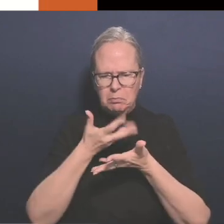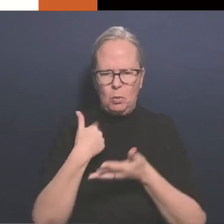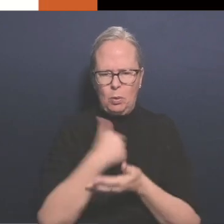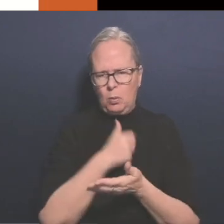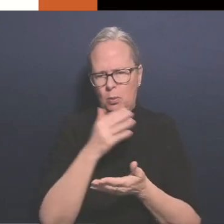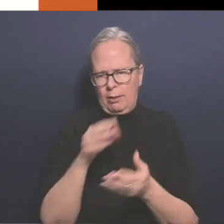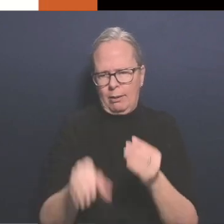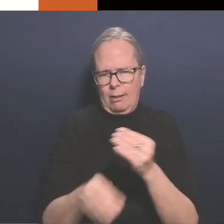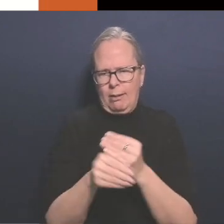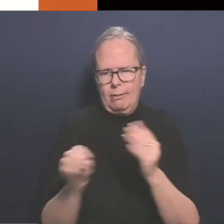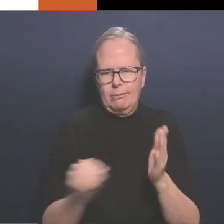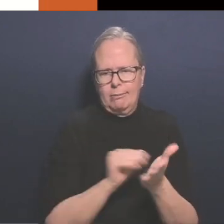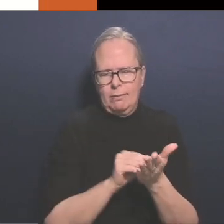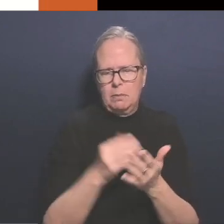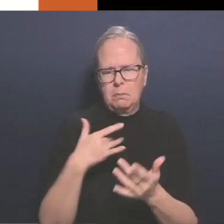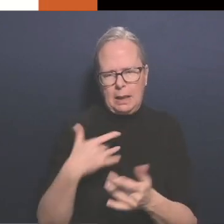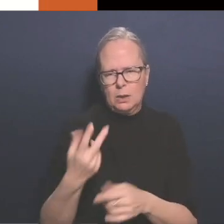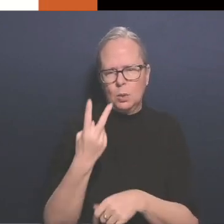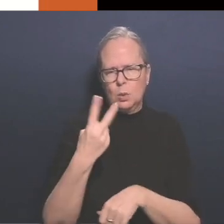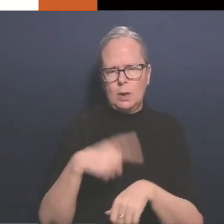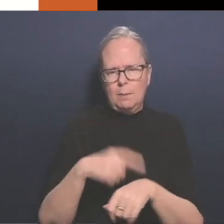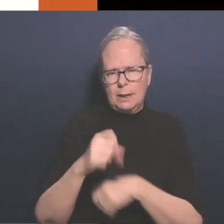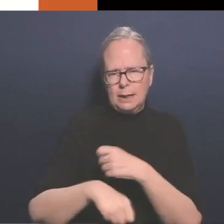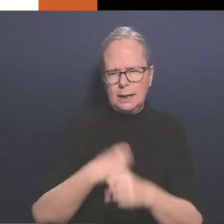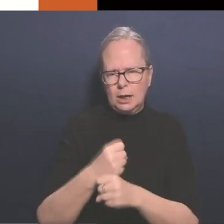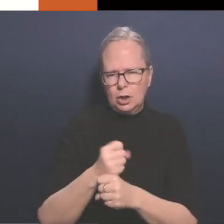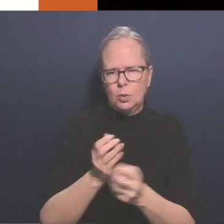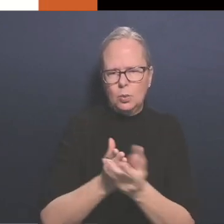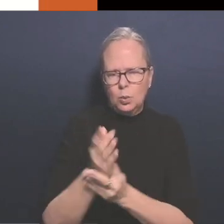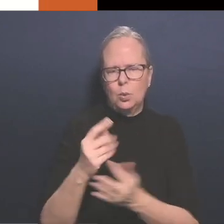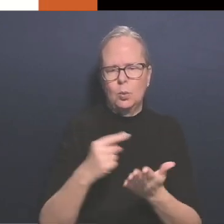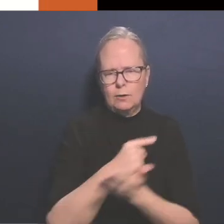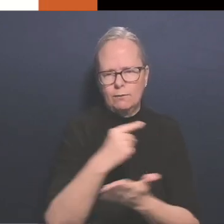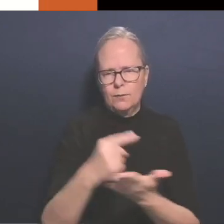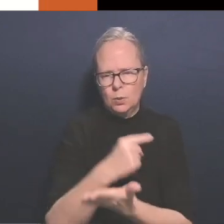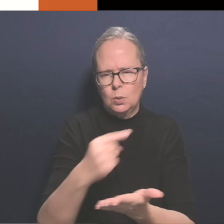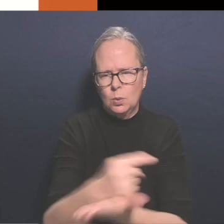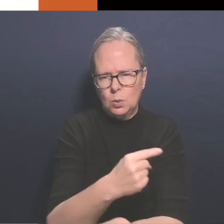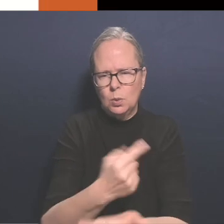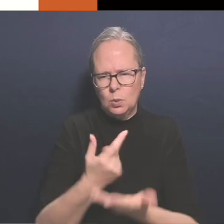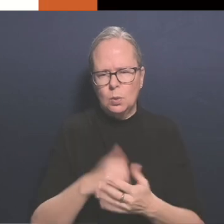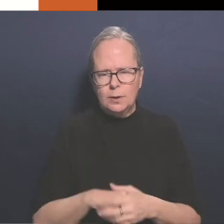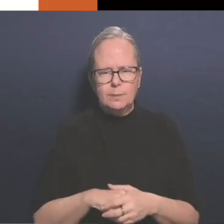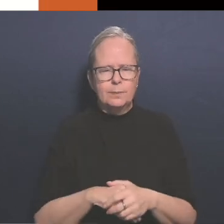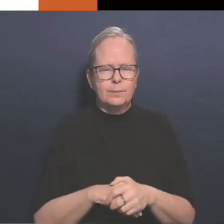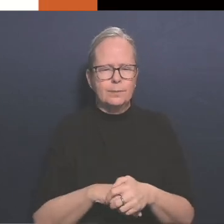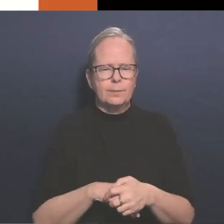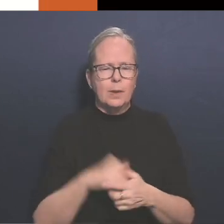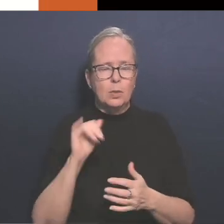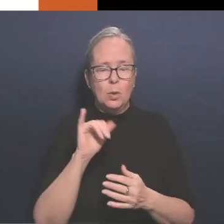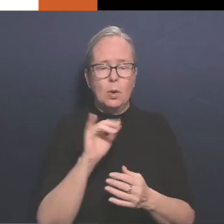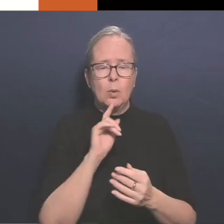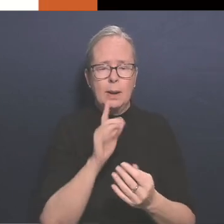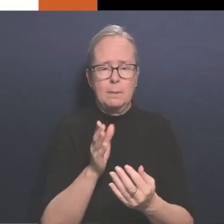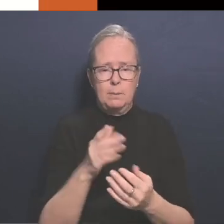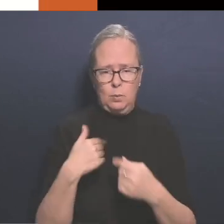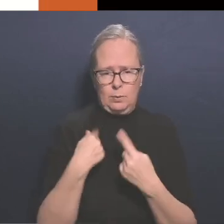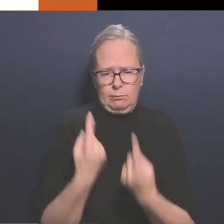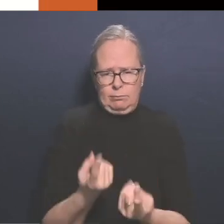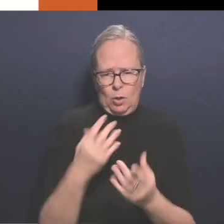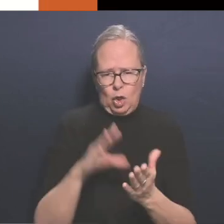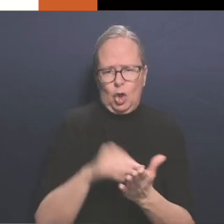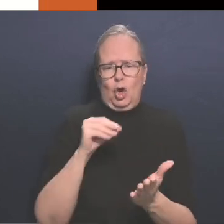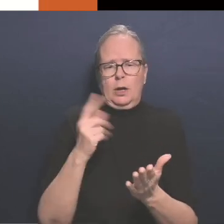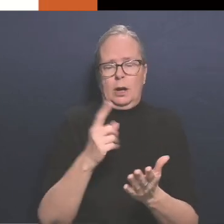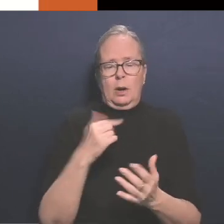or that your clients are eligible to. So ultimately, for you to apply to those benefits, you have to, click